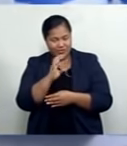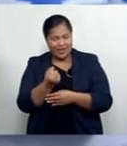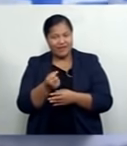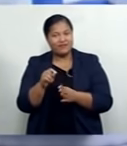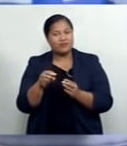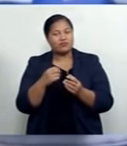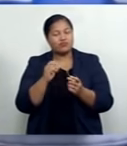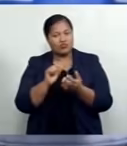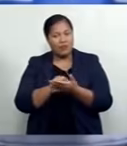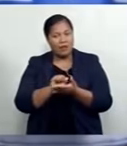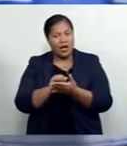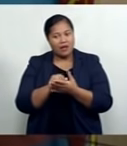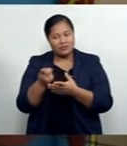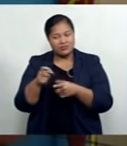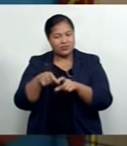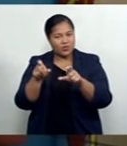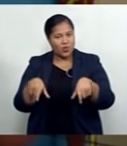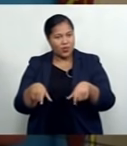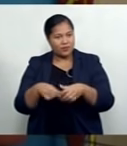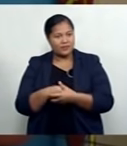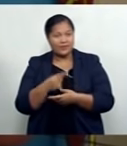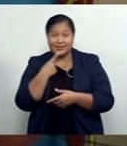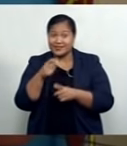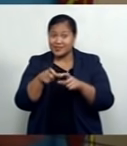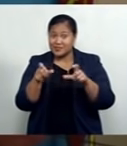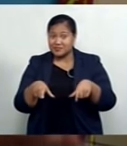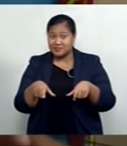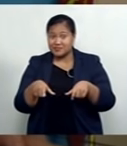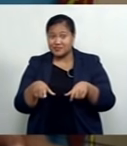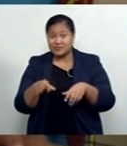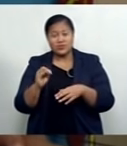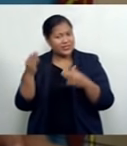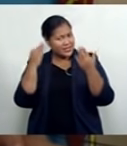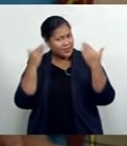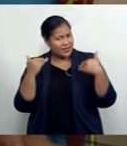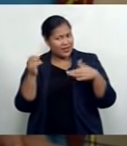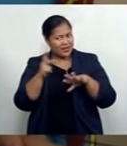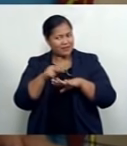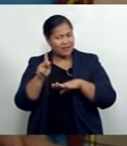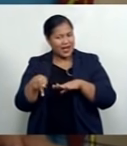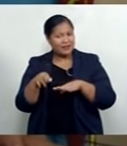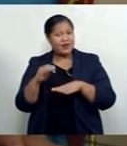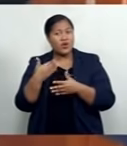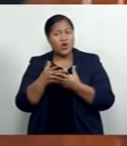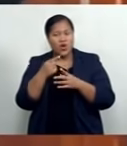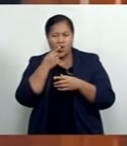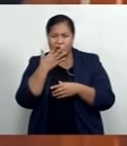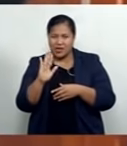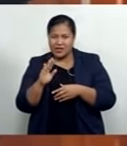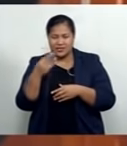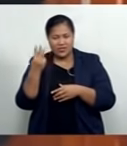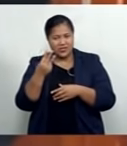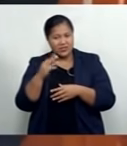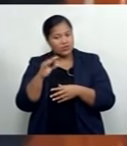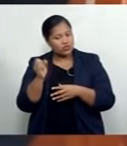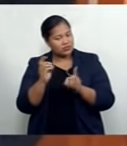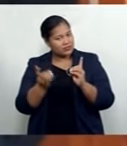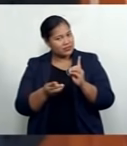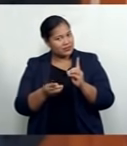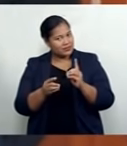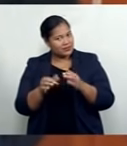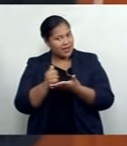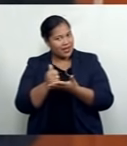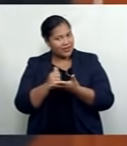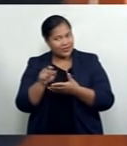to court. He told the court the ruling by the Speaker of Parliament on August 13th for the party to take disciplinary action